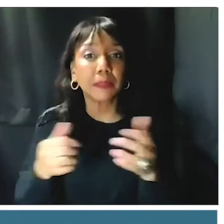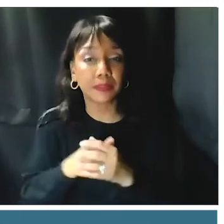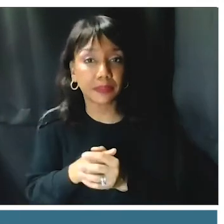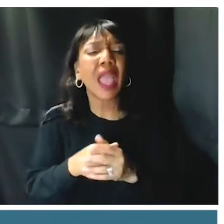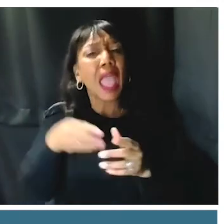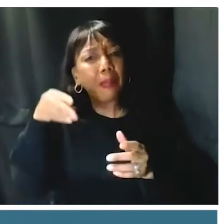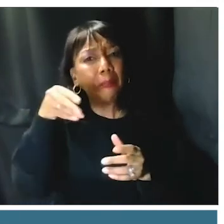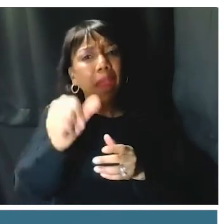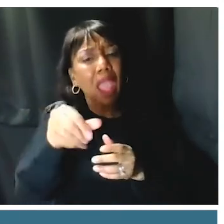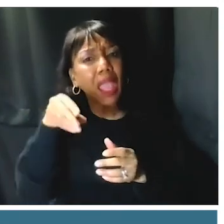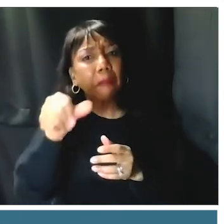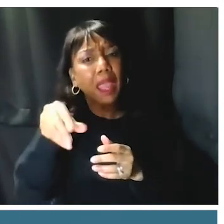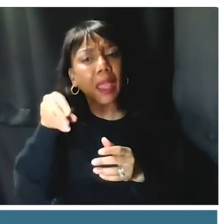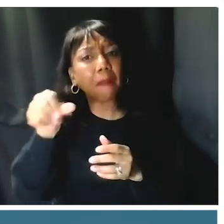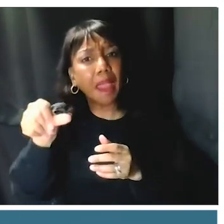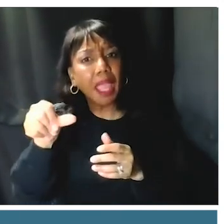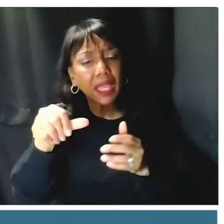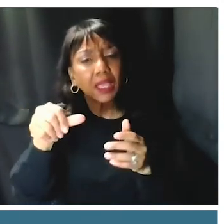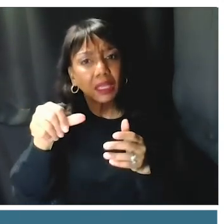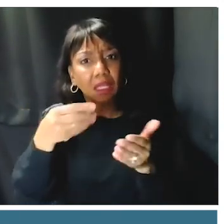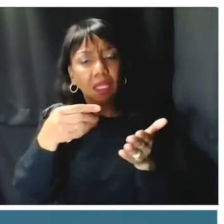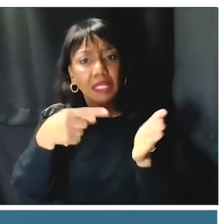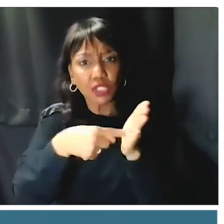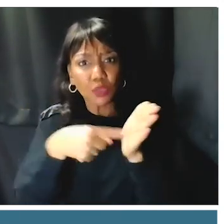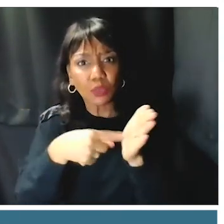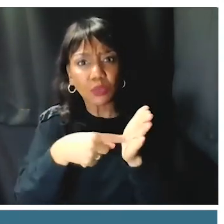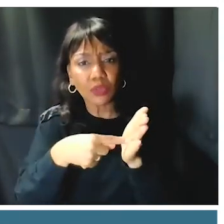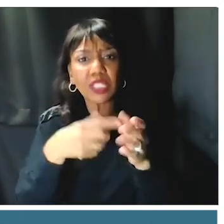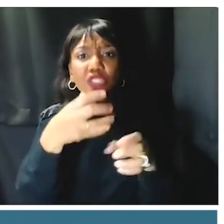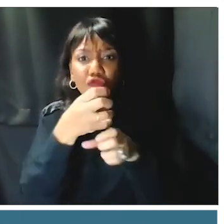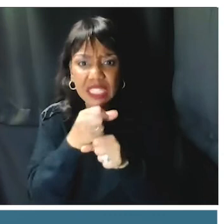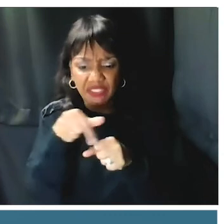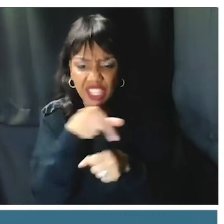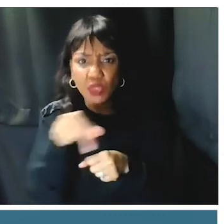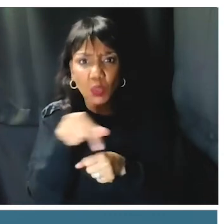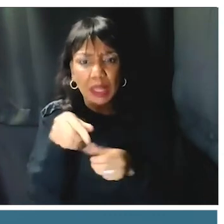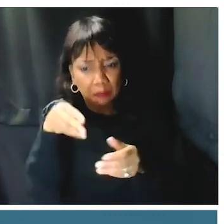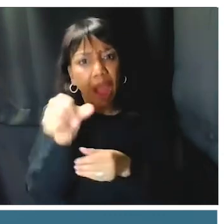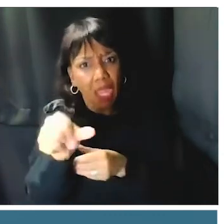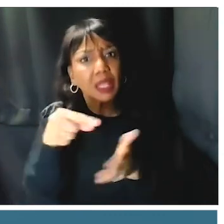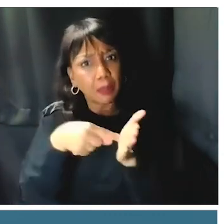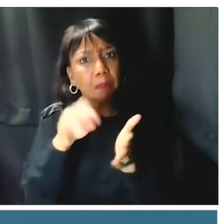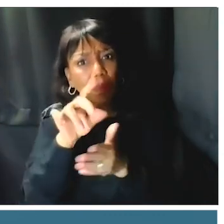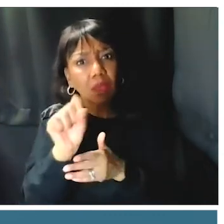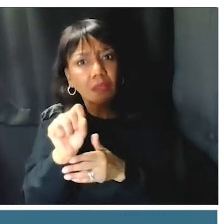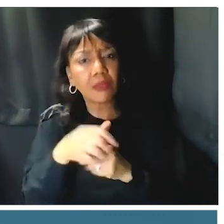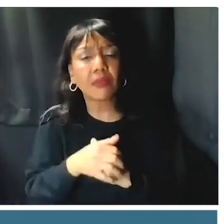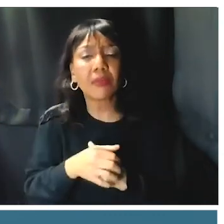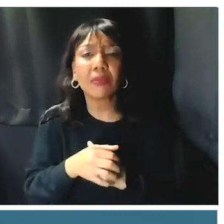And pay those bills that you subtracted from that money that you received this week.